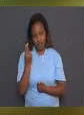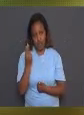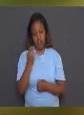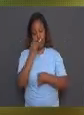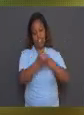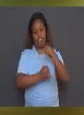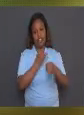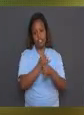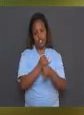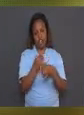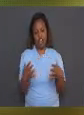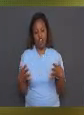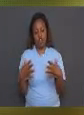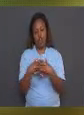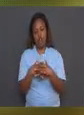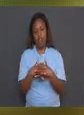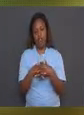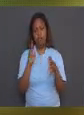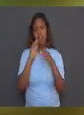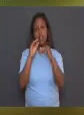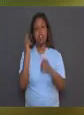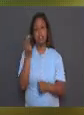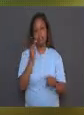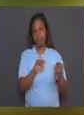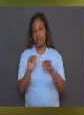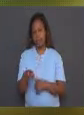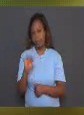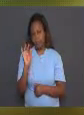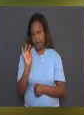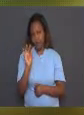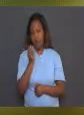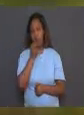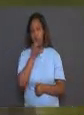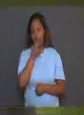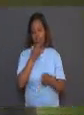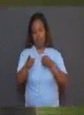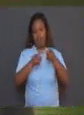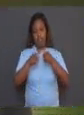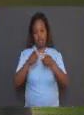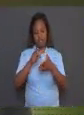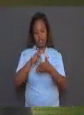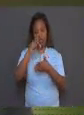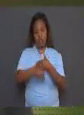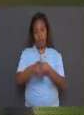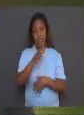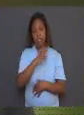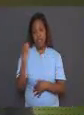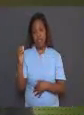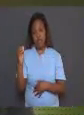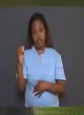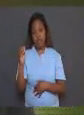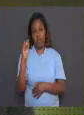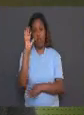can benefit from international cooperation. Water